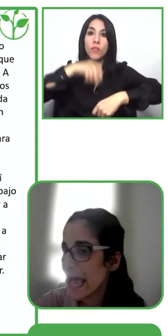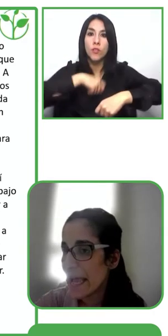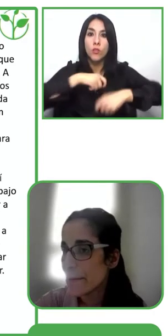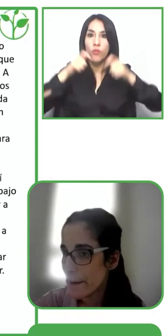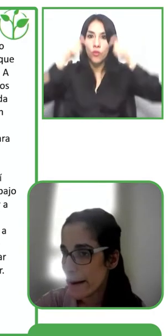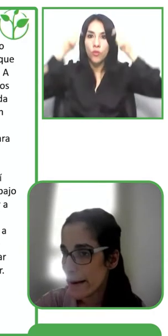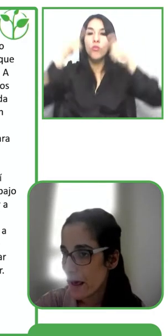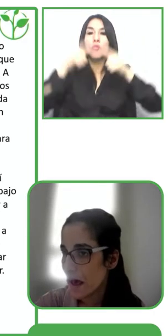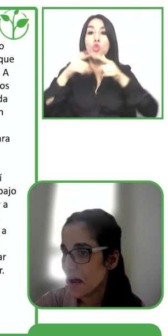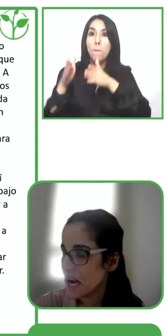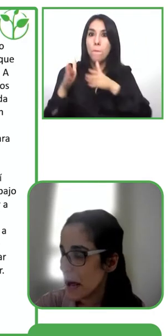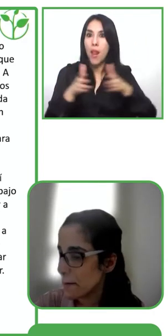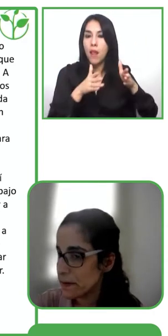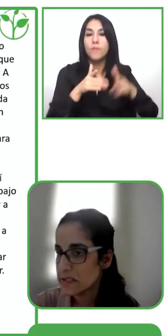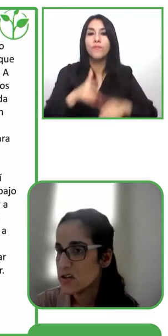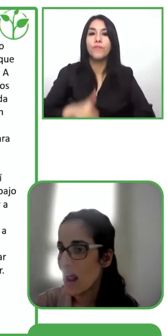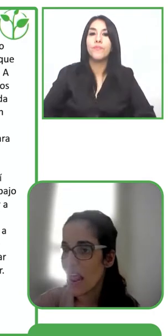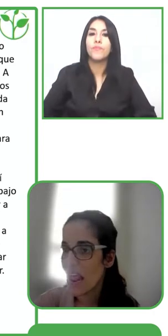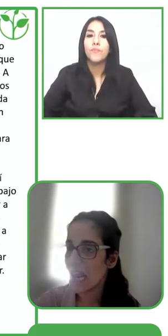gastronomy. And then